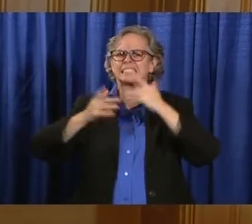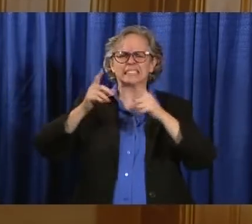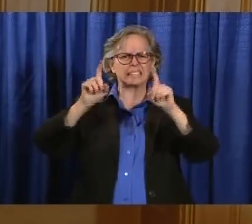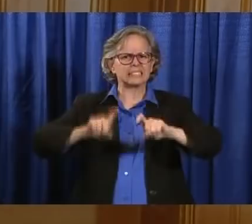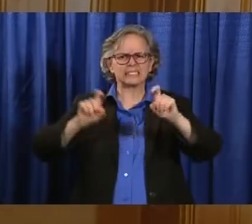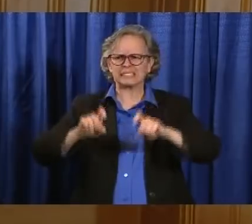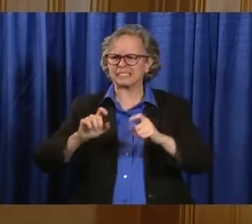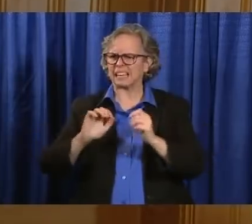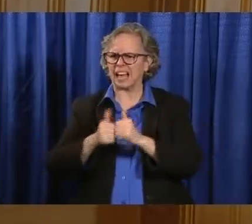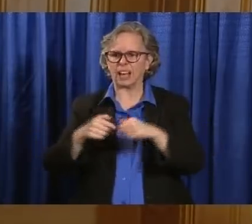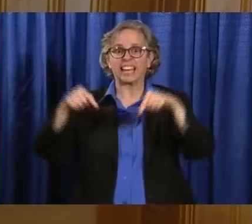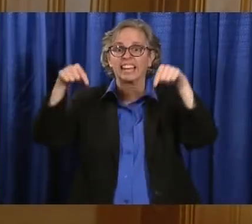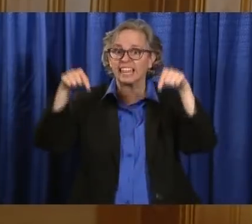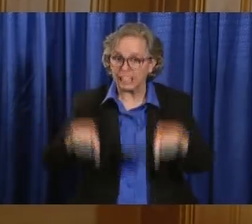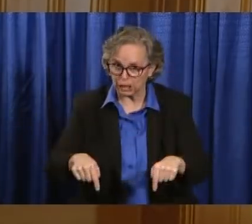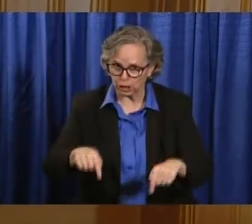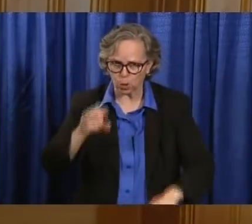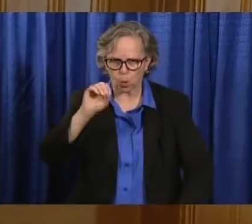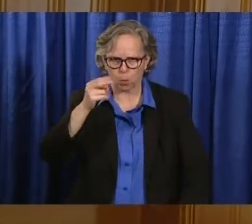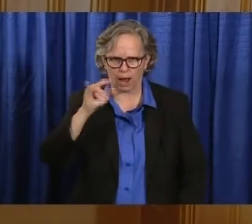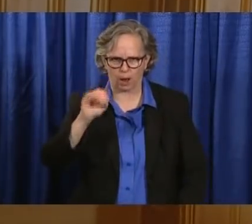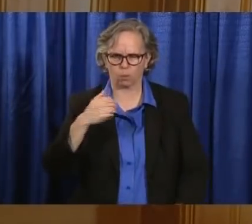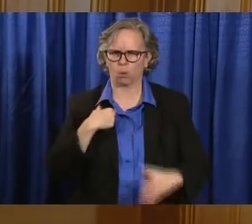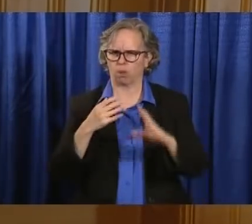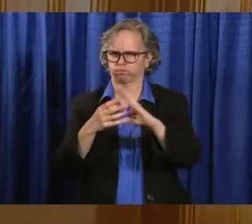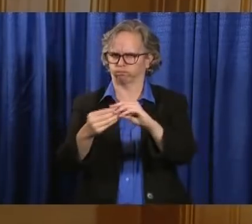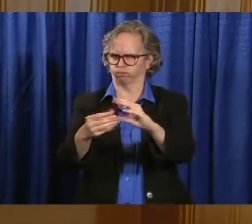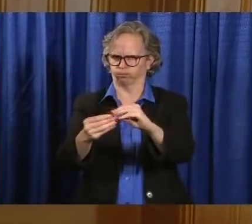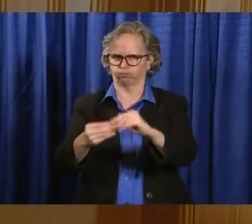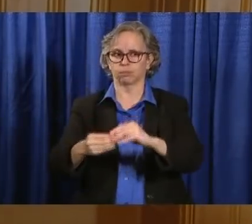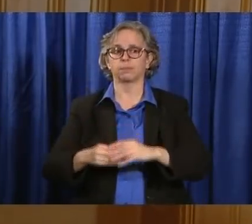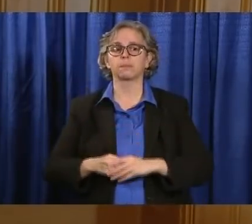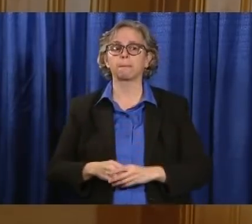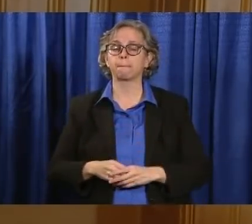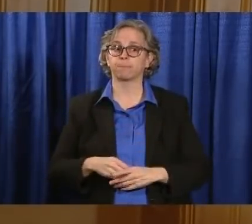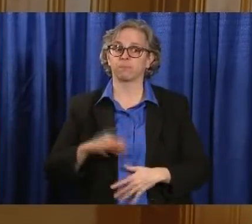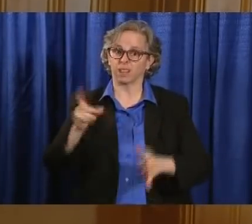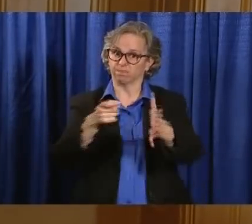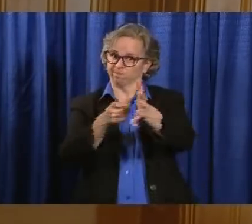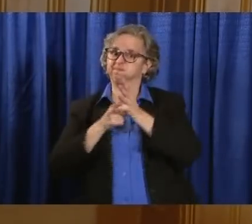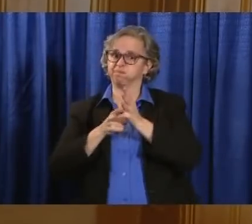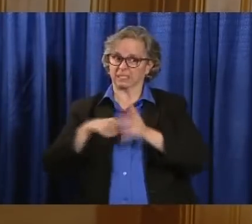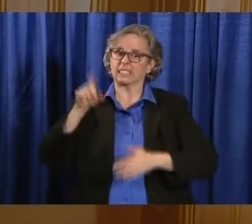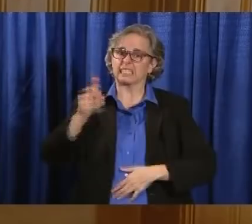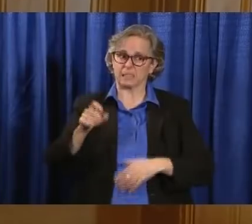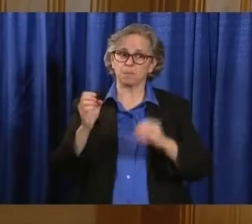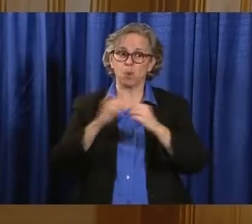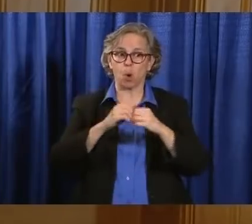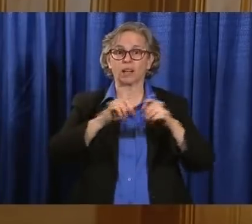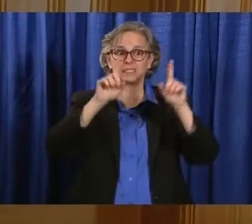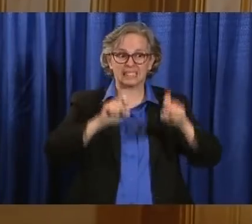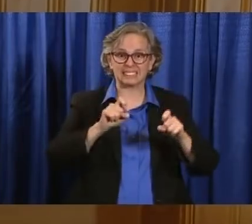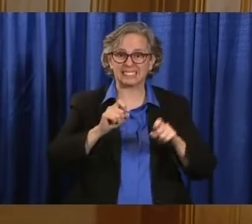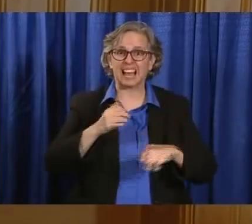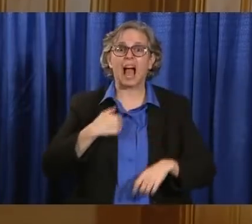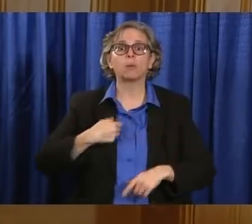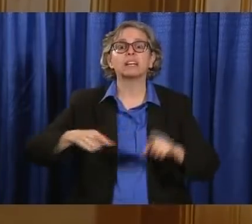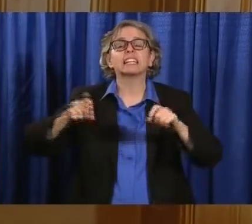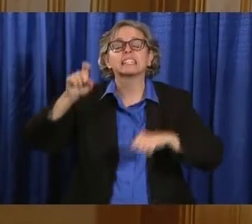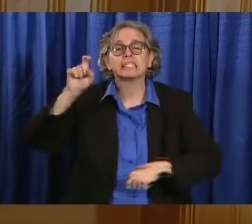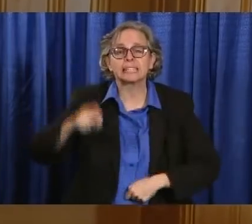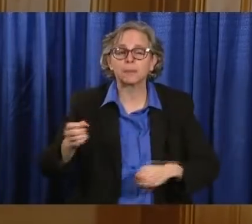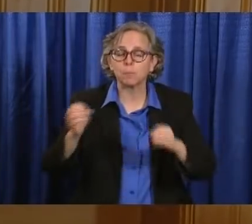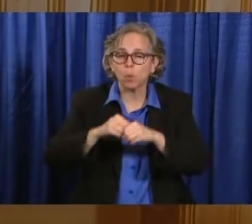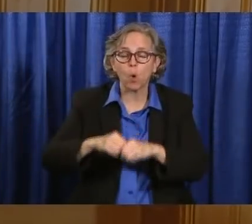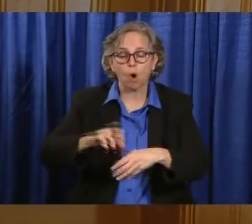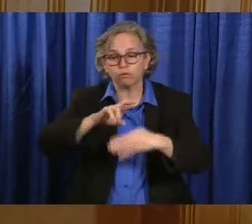We need more testing, and we need results quicker. And so what Dr. Acton